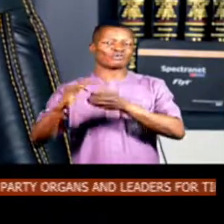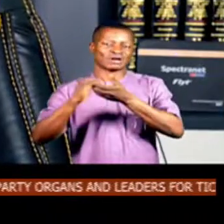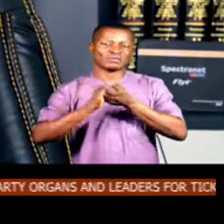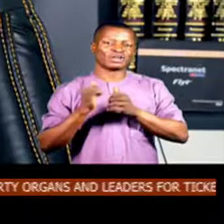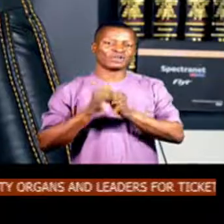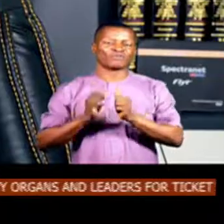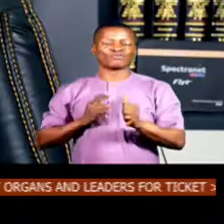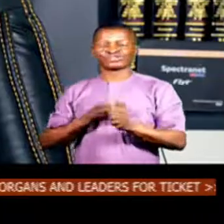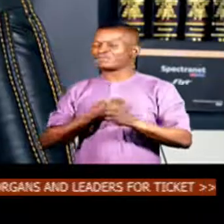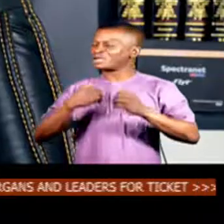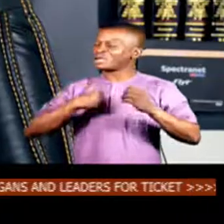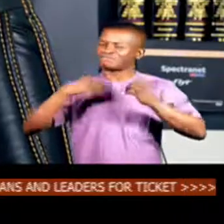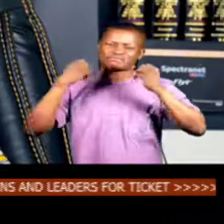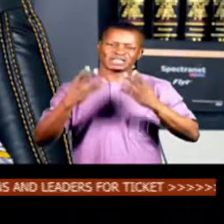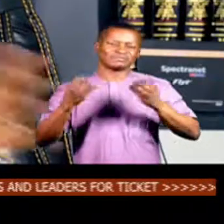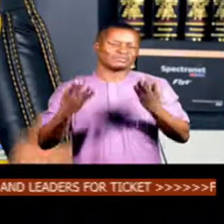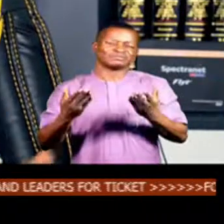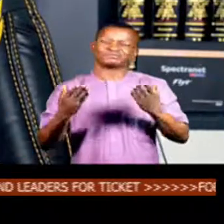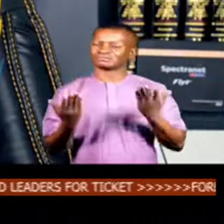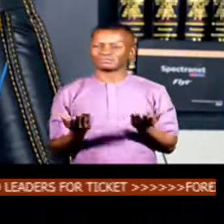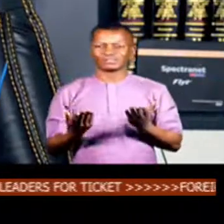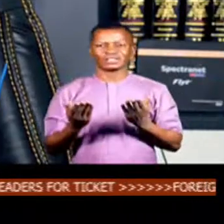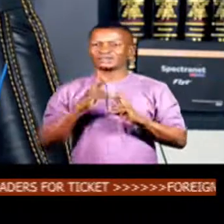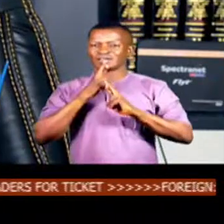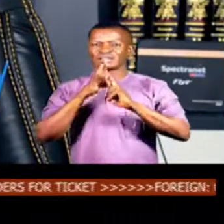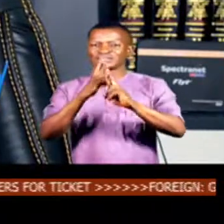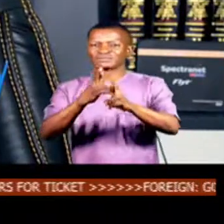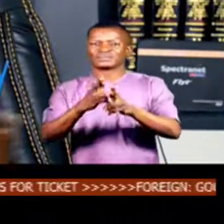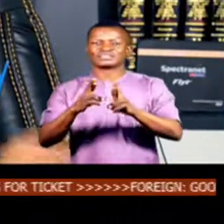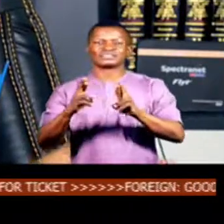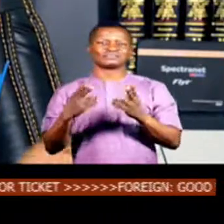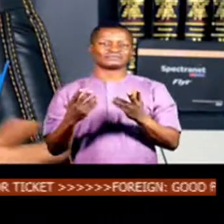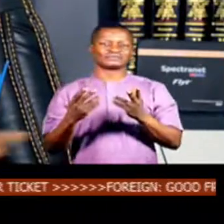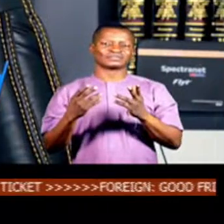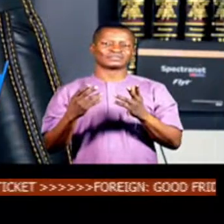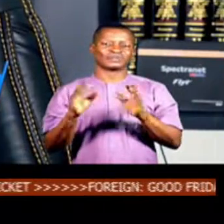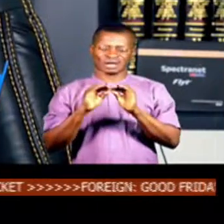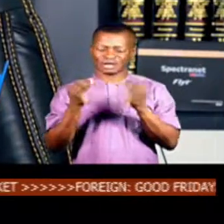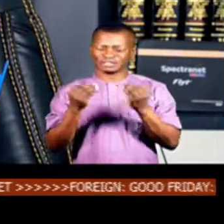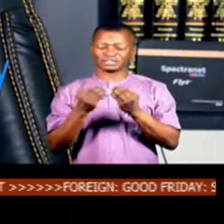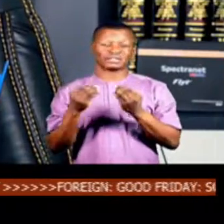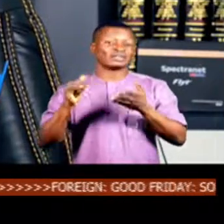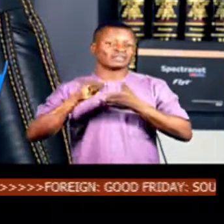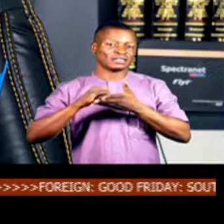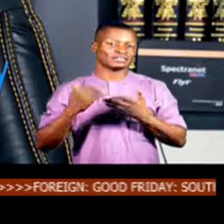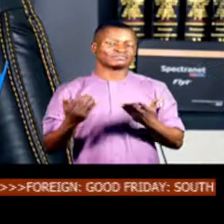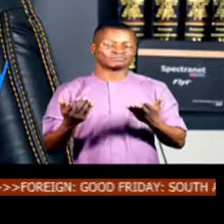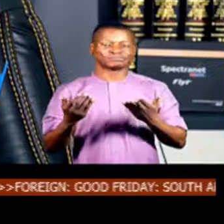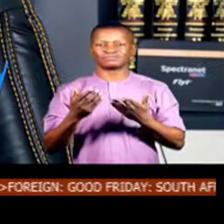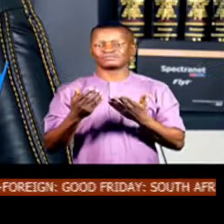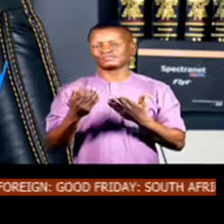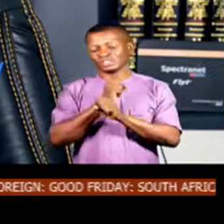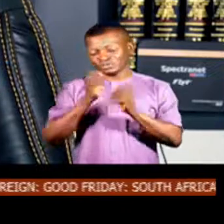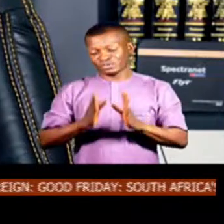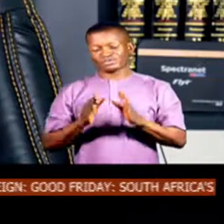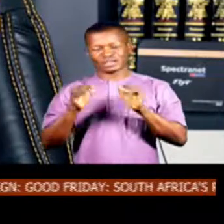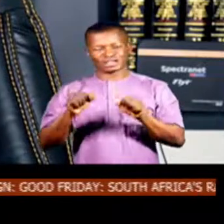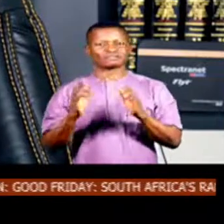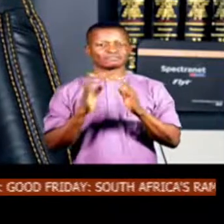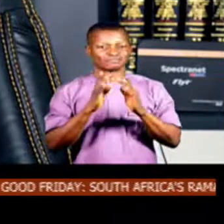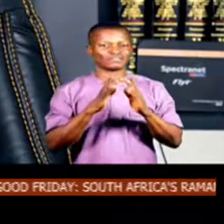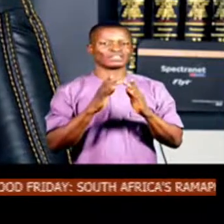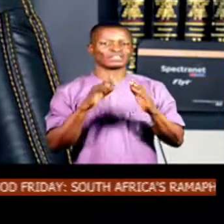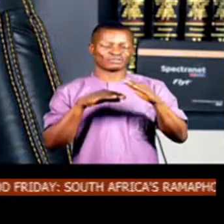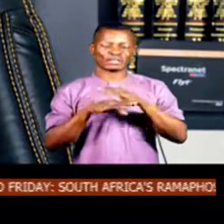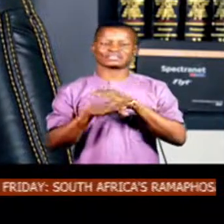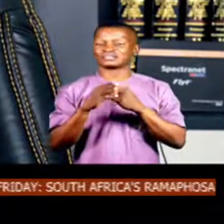in this space. So there are so many entry points. There are so many responding agencies that